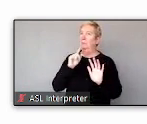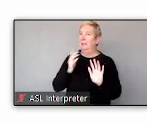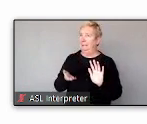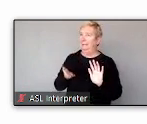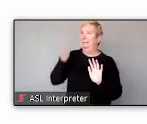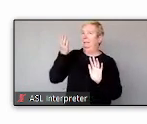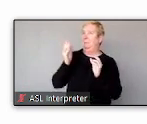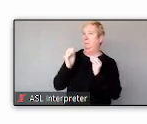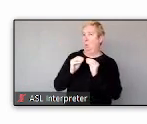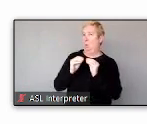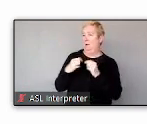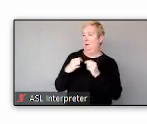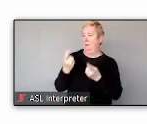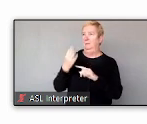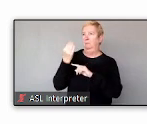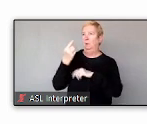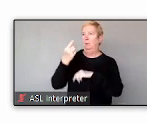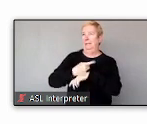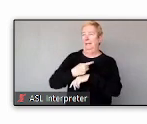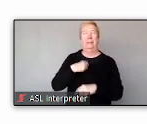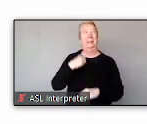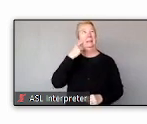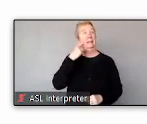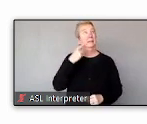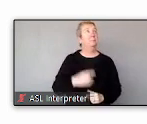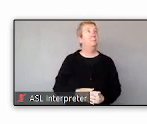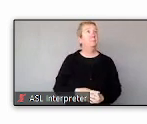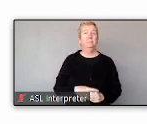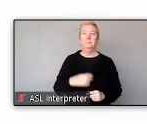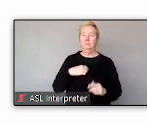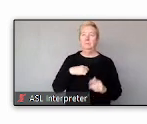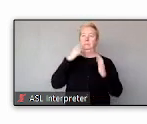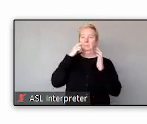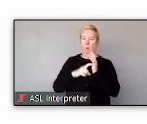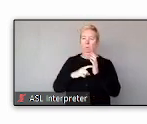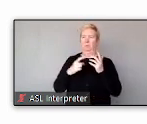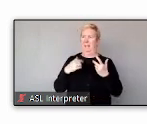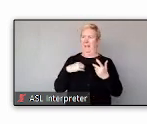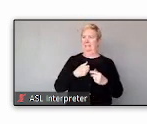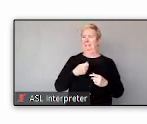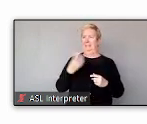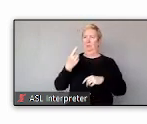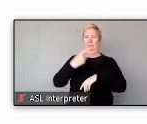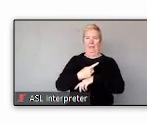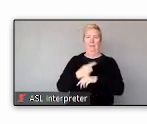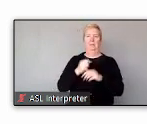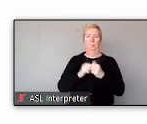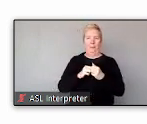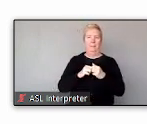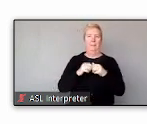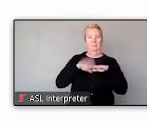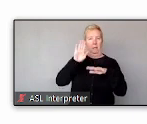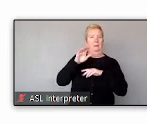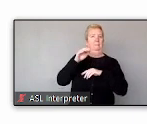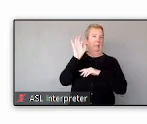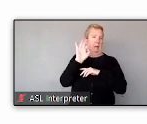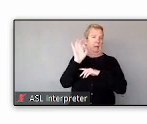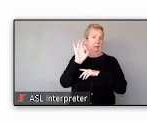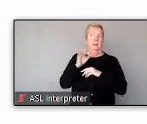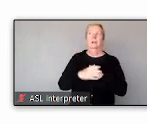past 14 days, Brianna, I think, because I know we've had double-digit days for quite a while. But in any